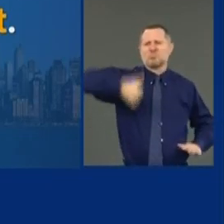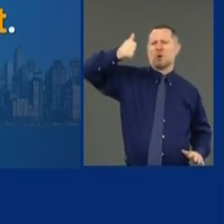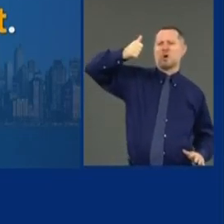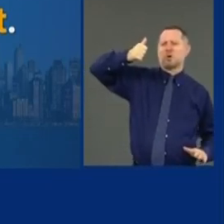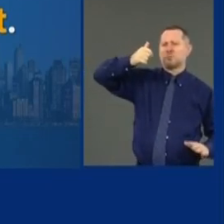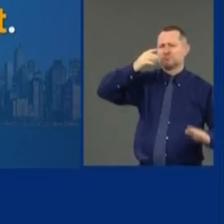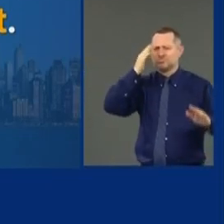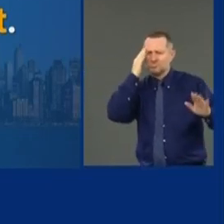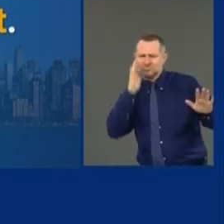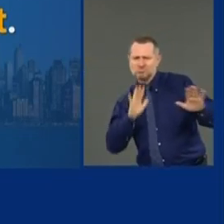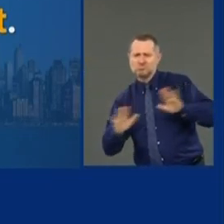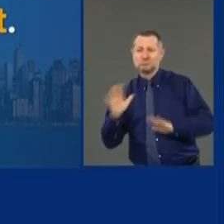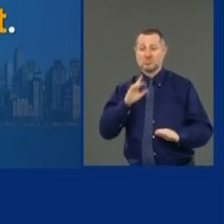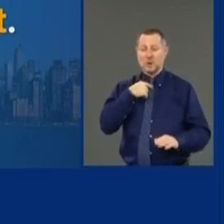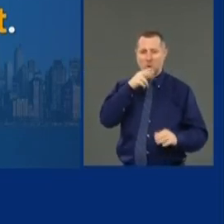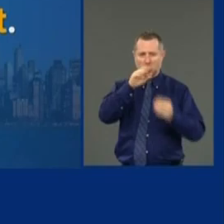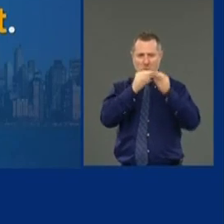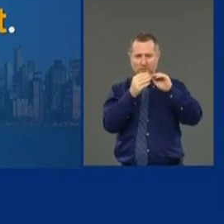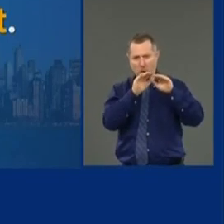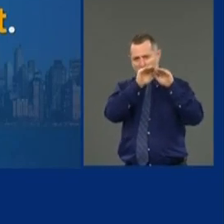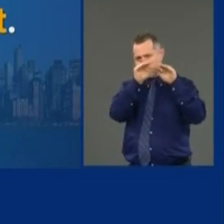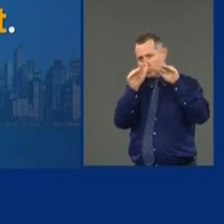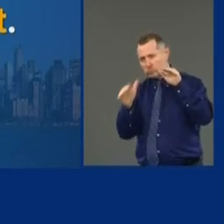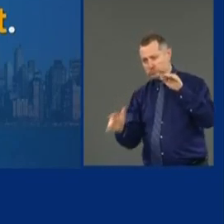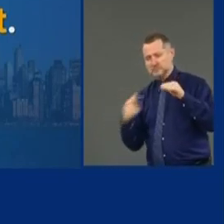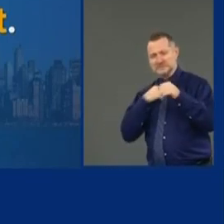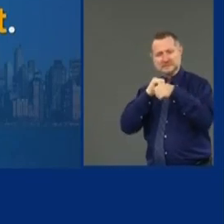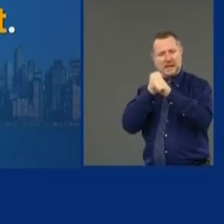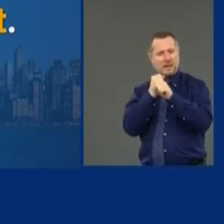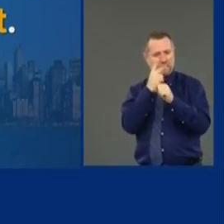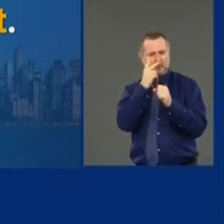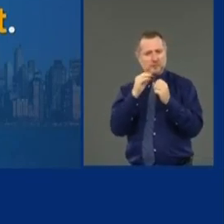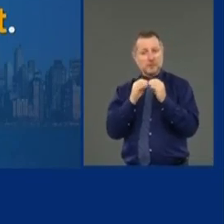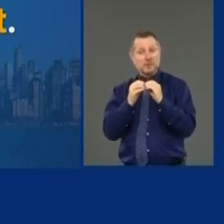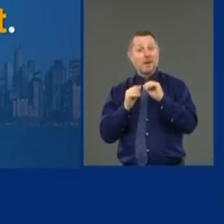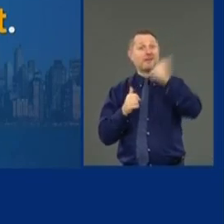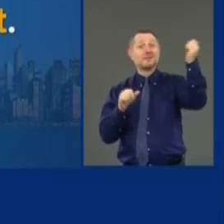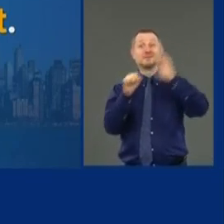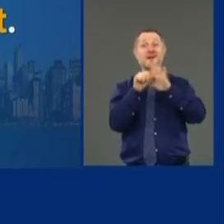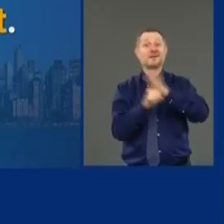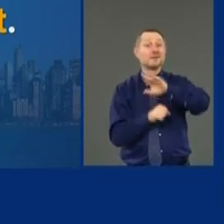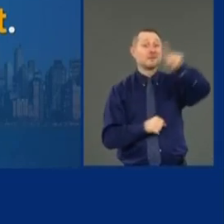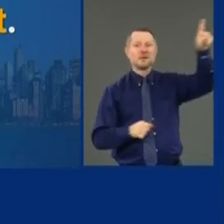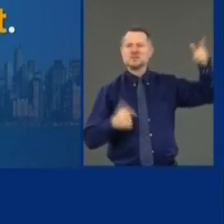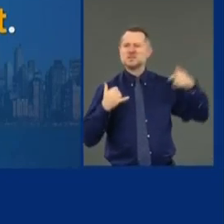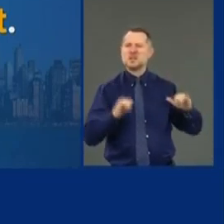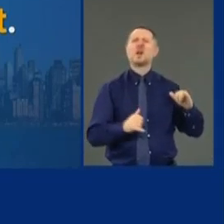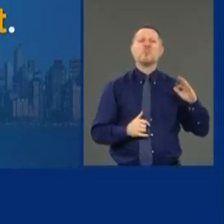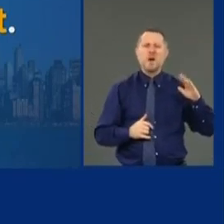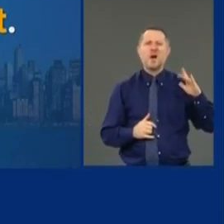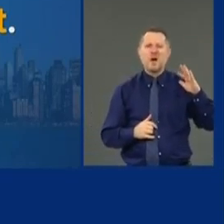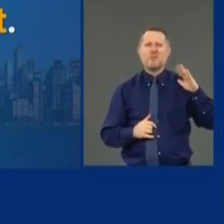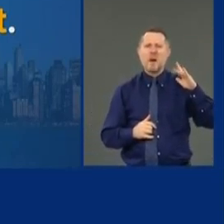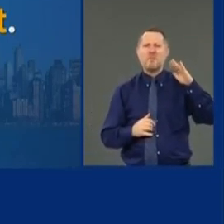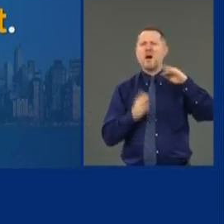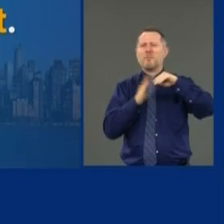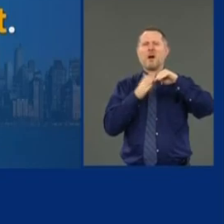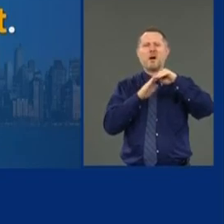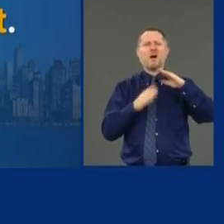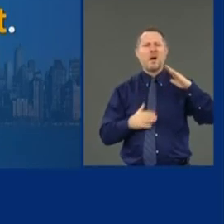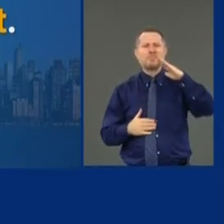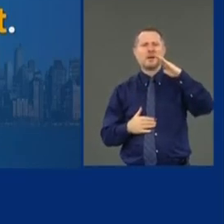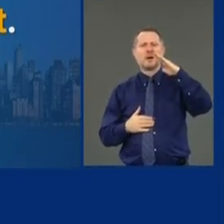numbers are going down. You see the curve in many other states, many other parts of the country. You still have the curve going up.